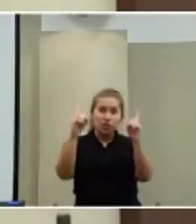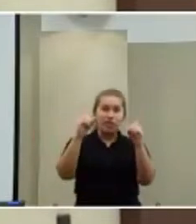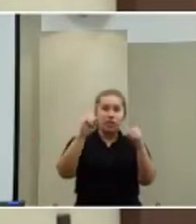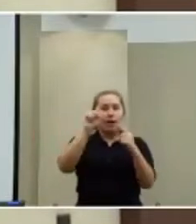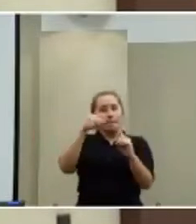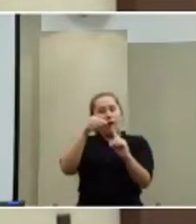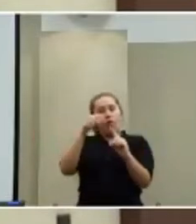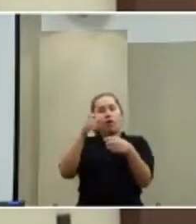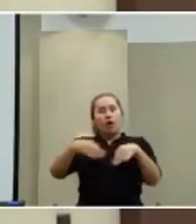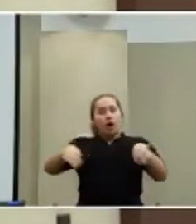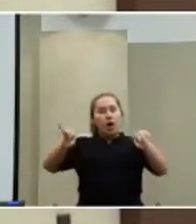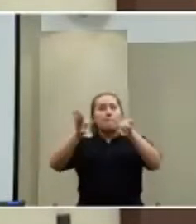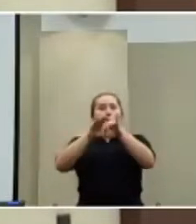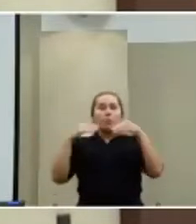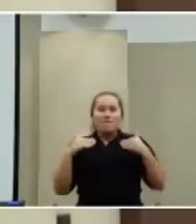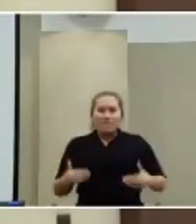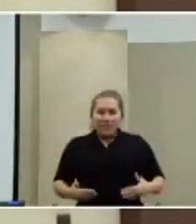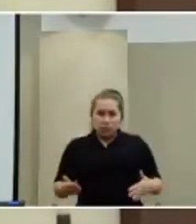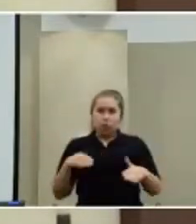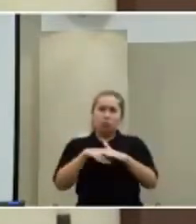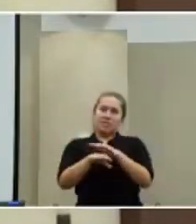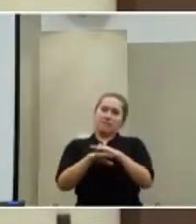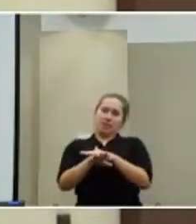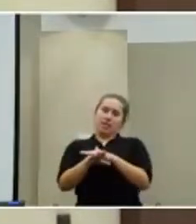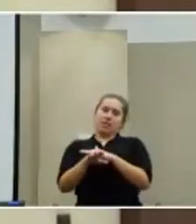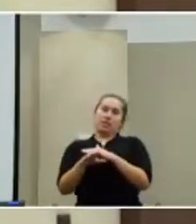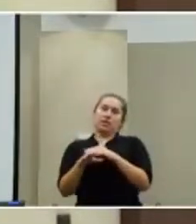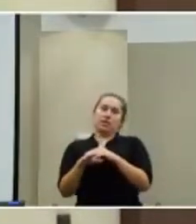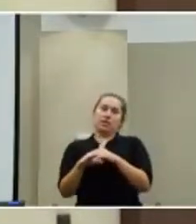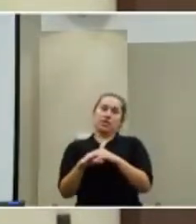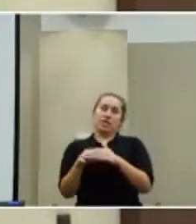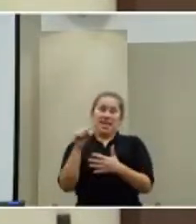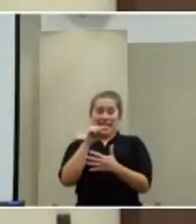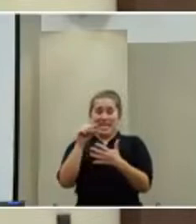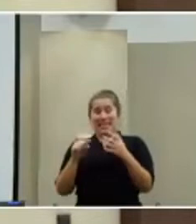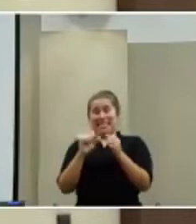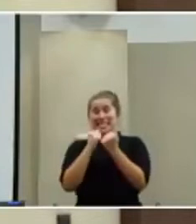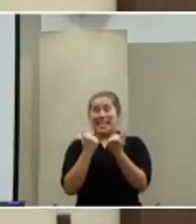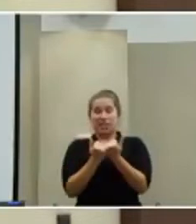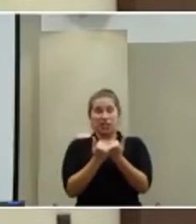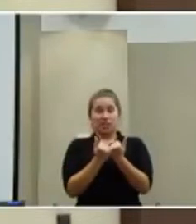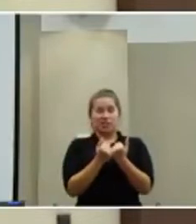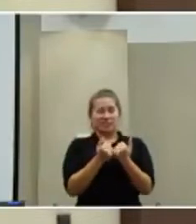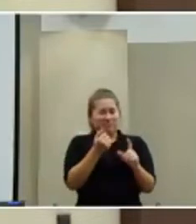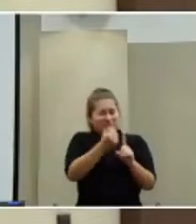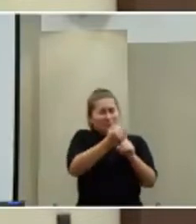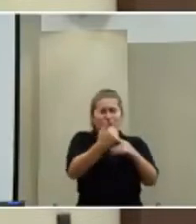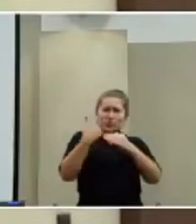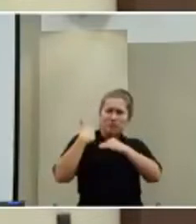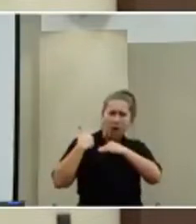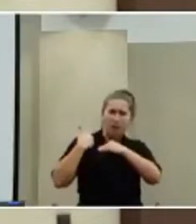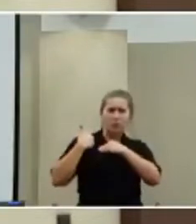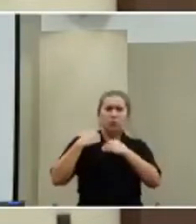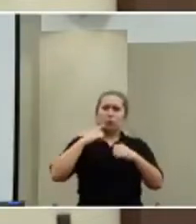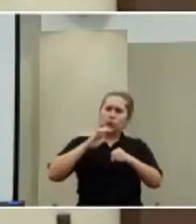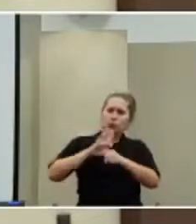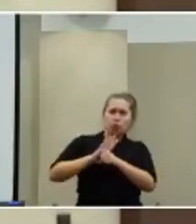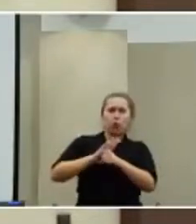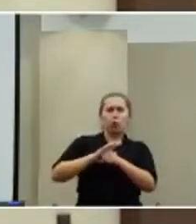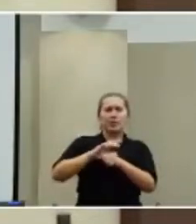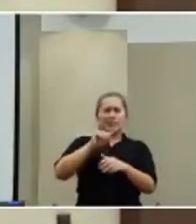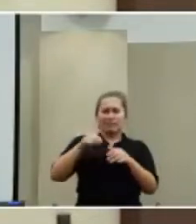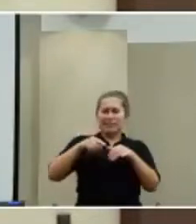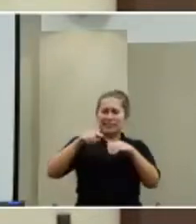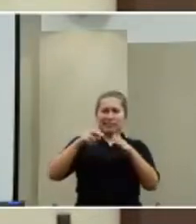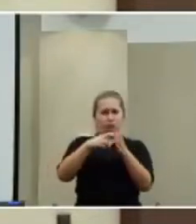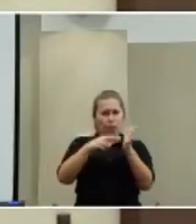the importance of physical accessibility to these particular agencies who have the responsibility to ensure that these regulations